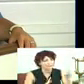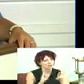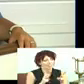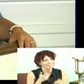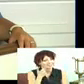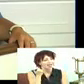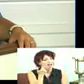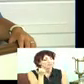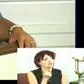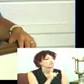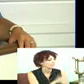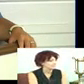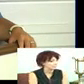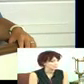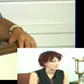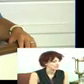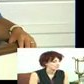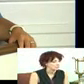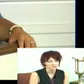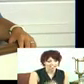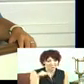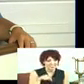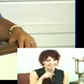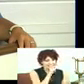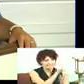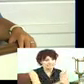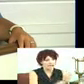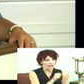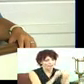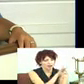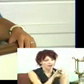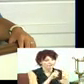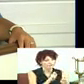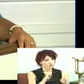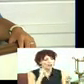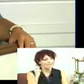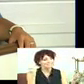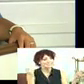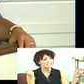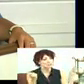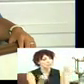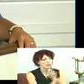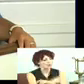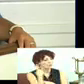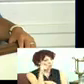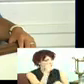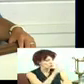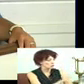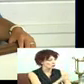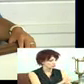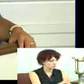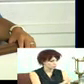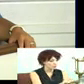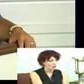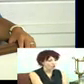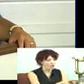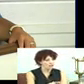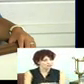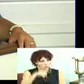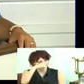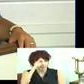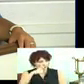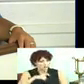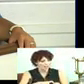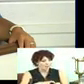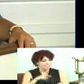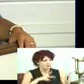We're in a time of transition at Founders. It's summertime. People are gone.